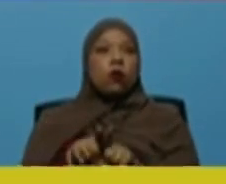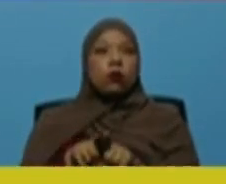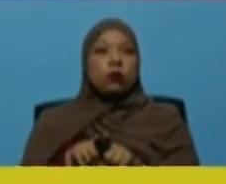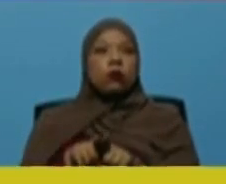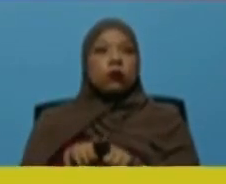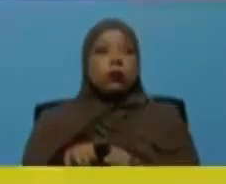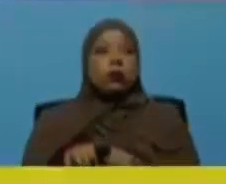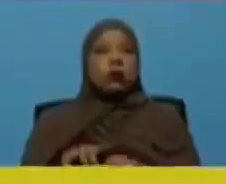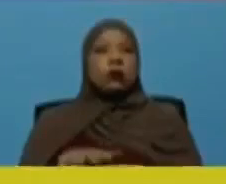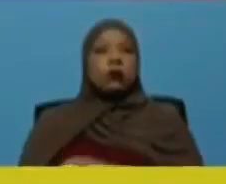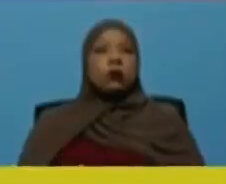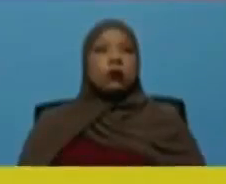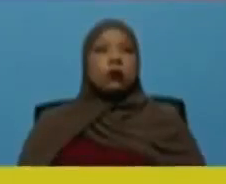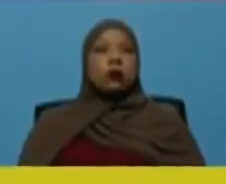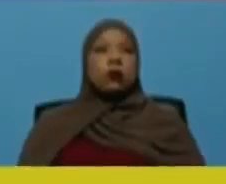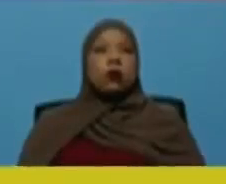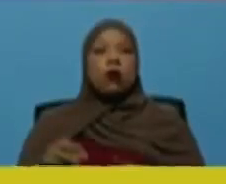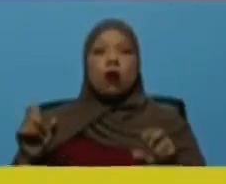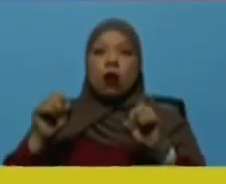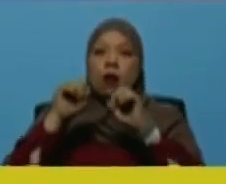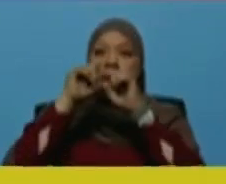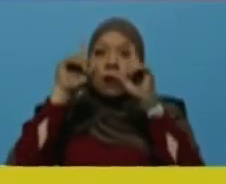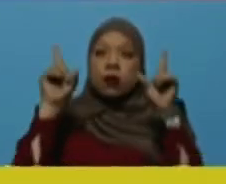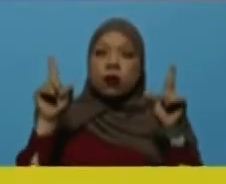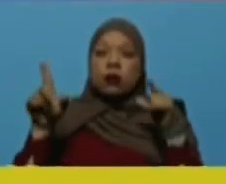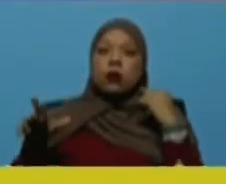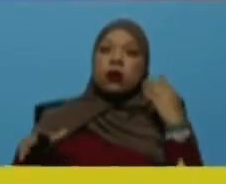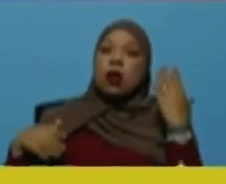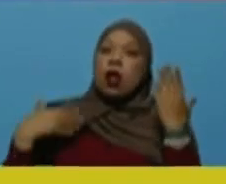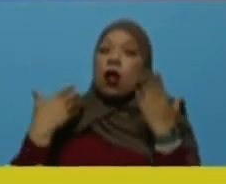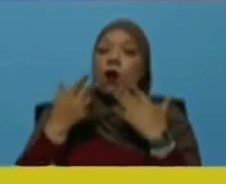processes like miraculous.